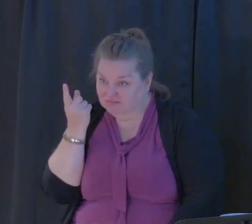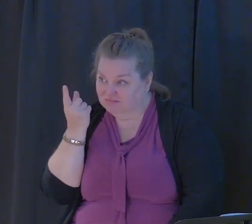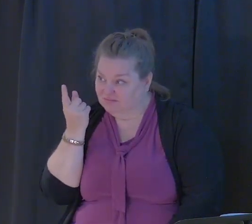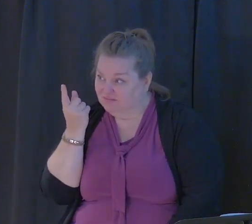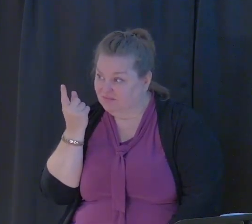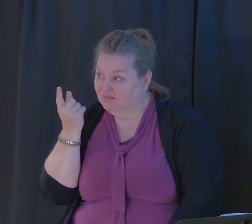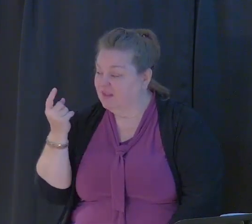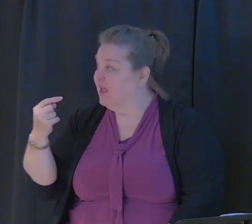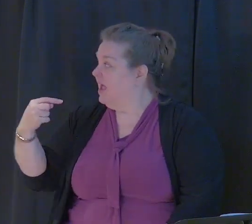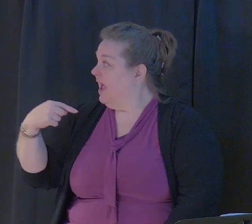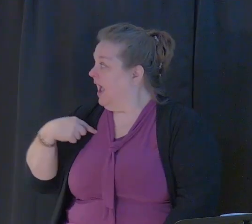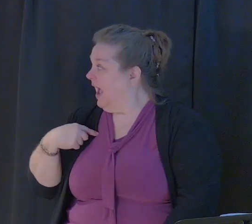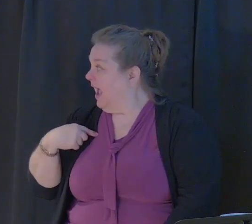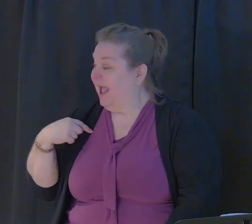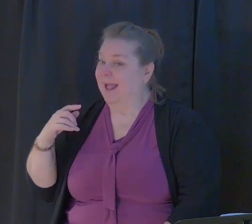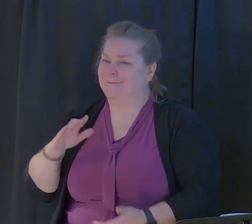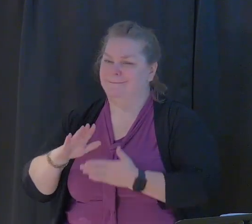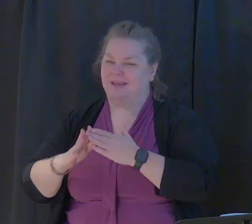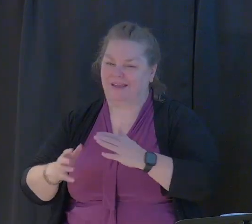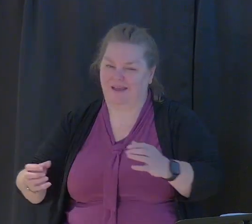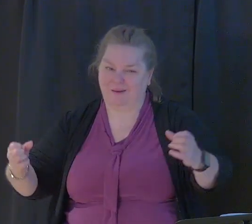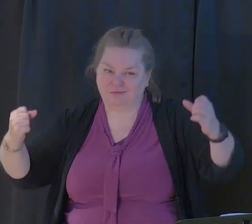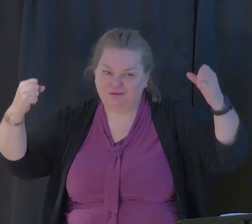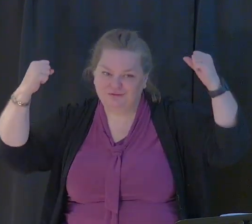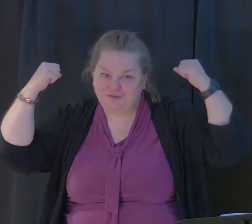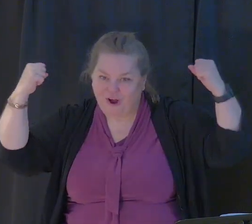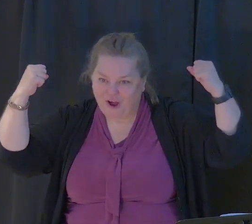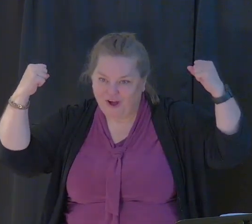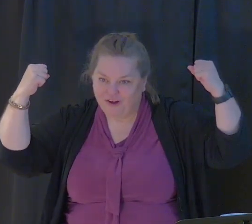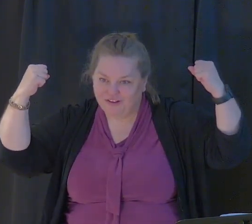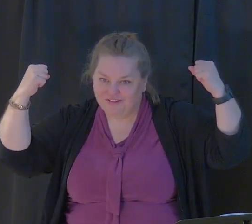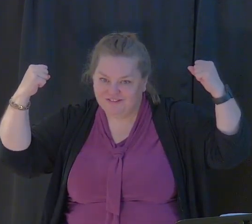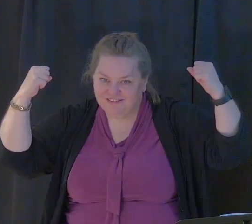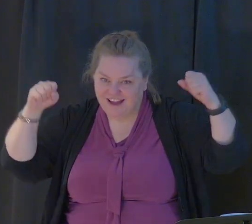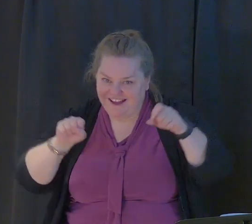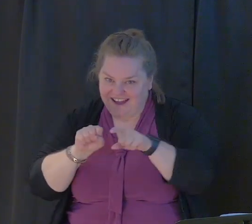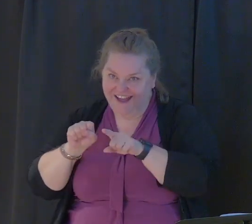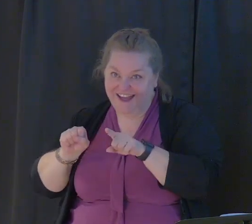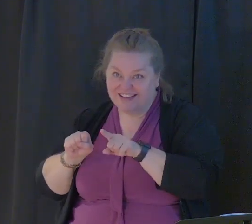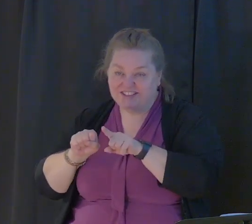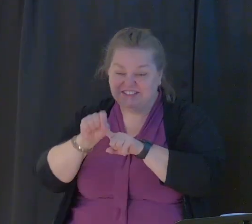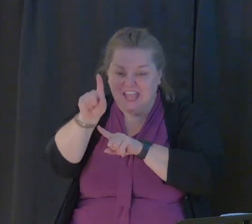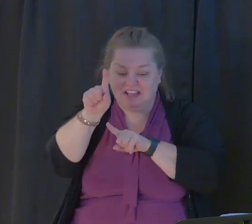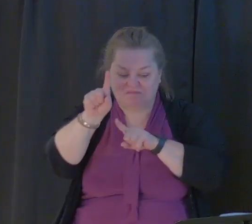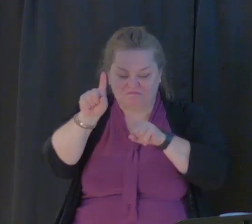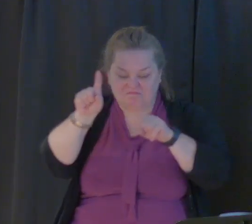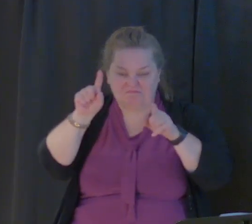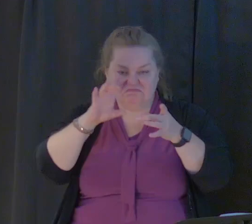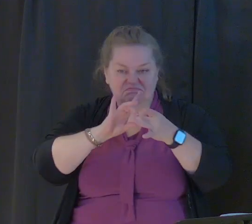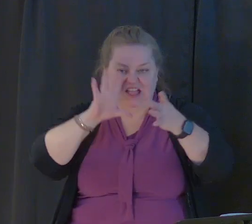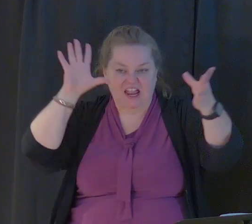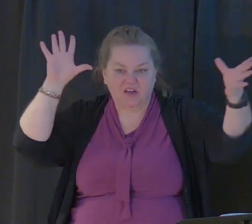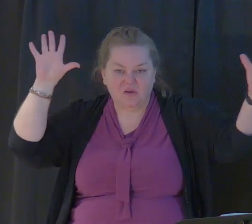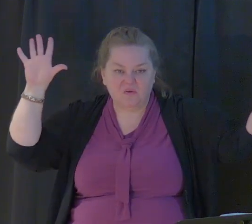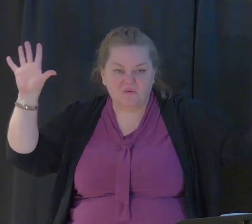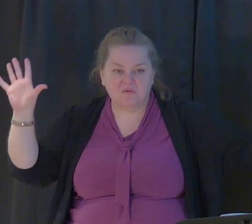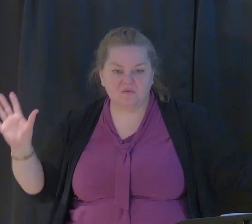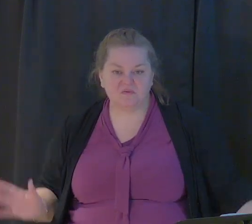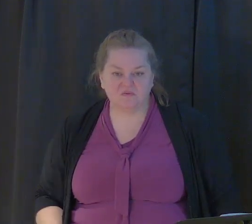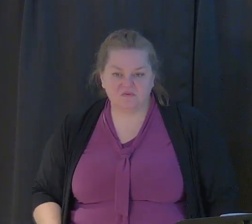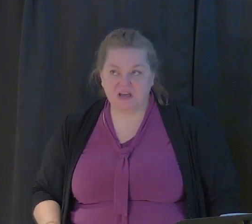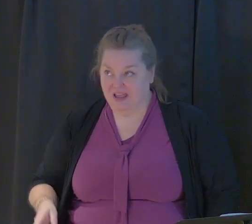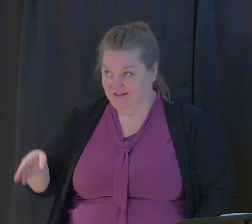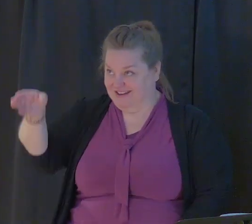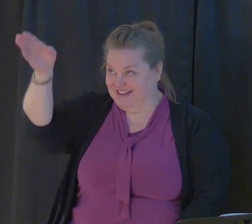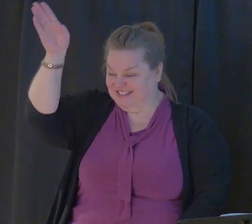I became strong when I sent the letter because it was God sending